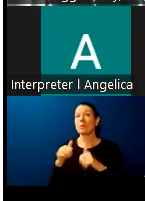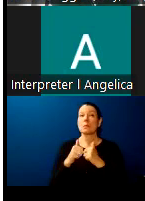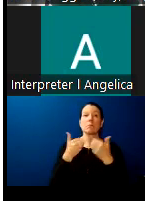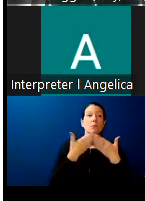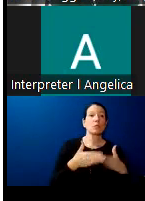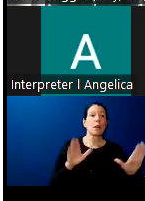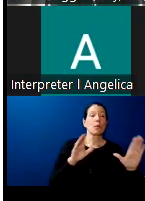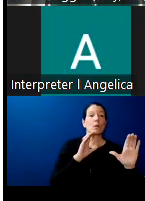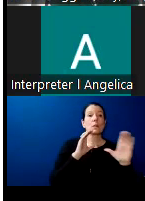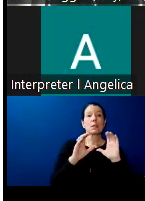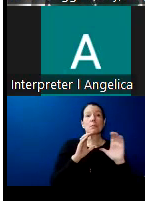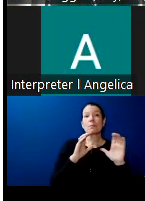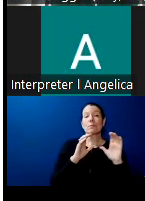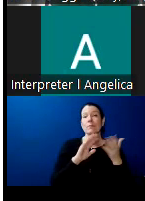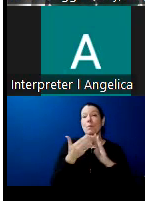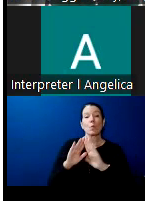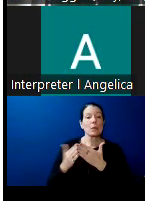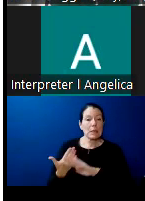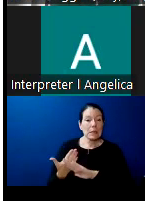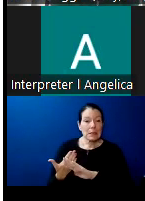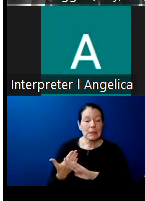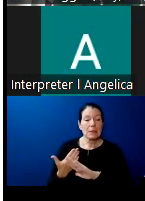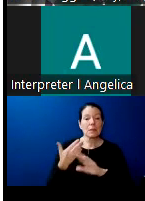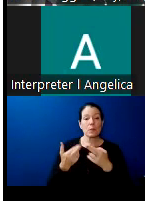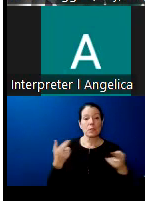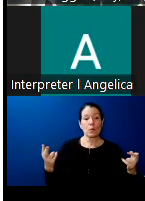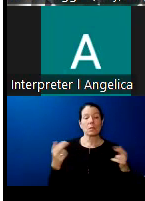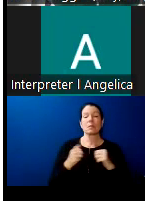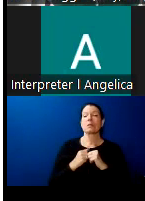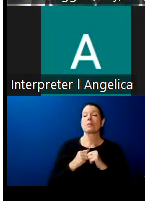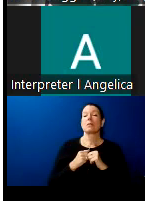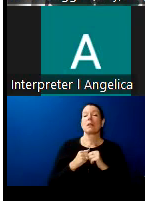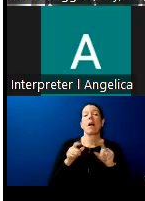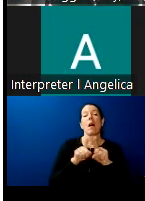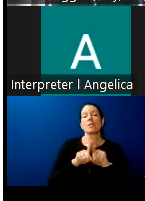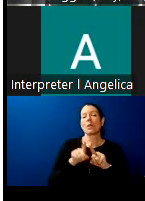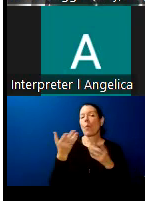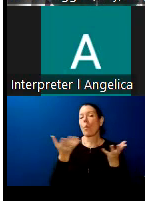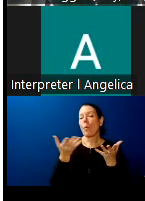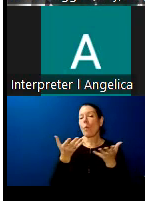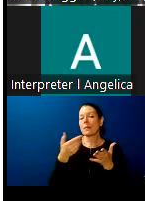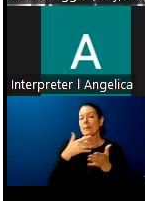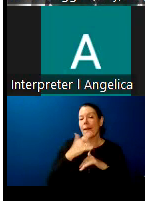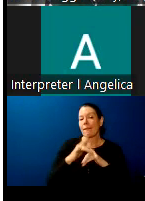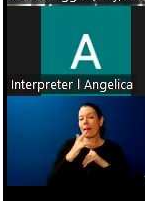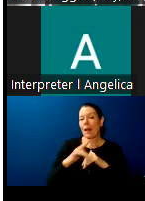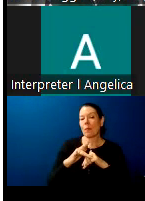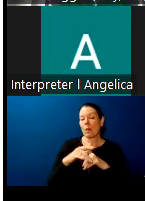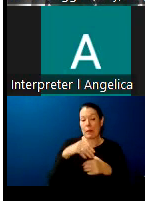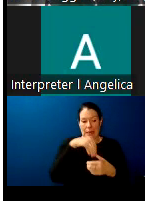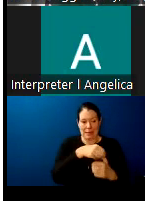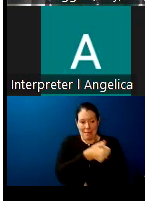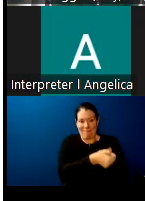community resources that can be accessed, and then also what resources are available within the survivor